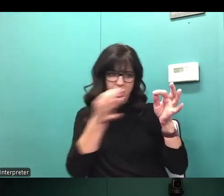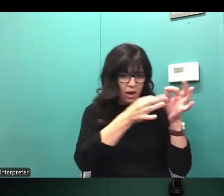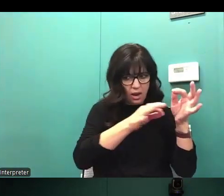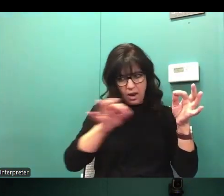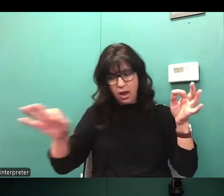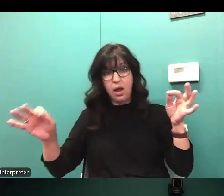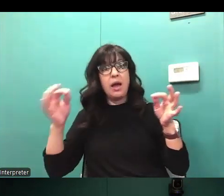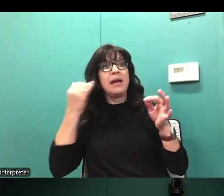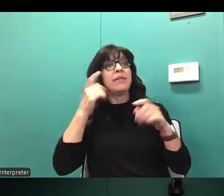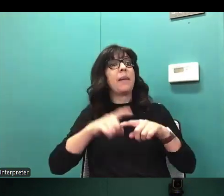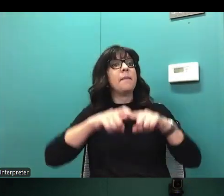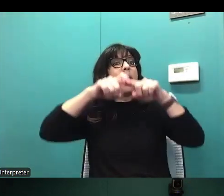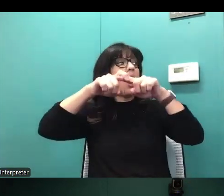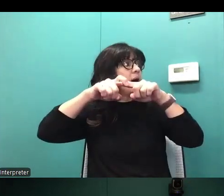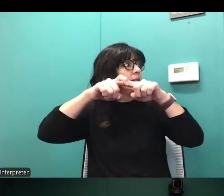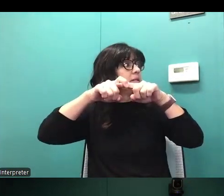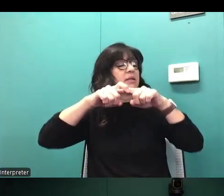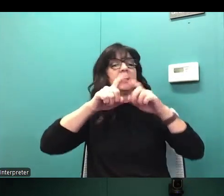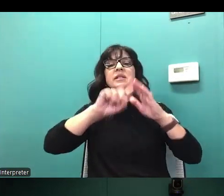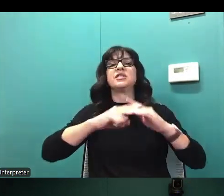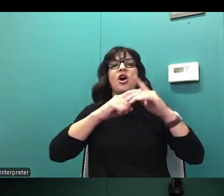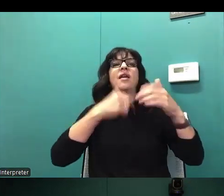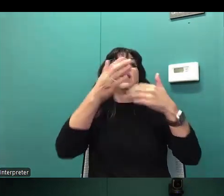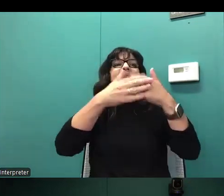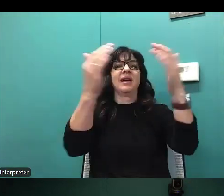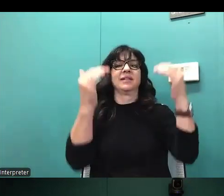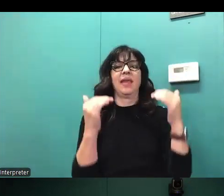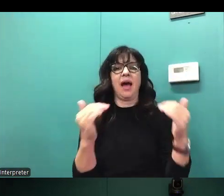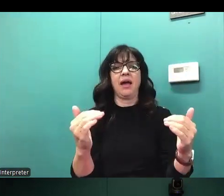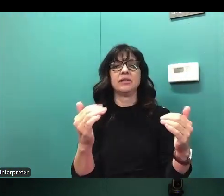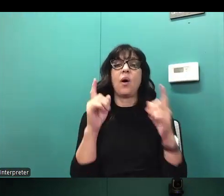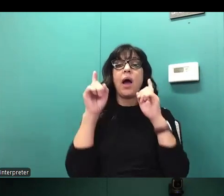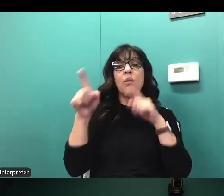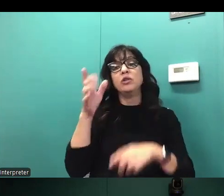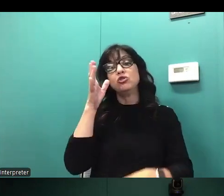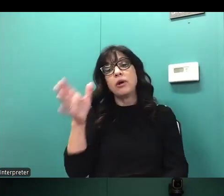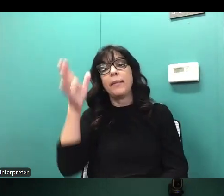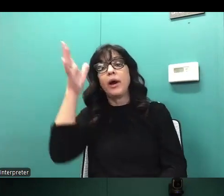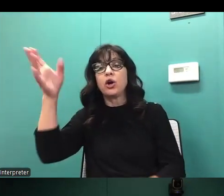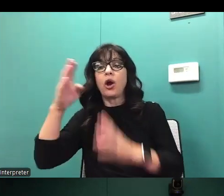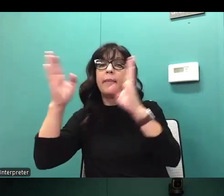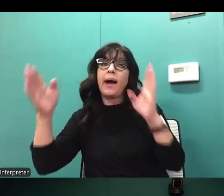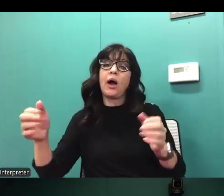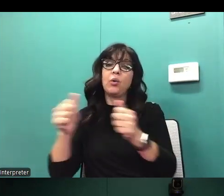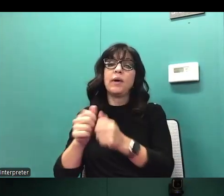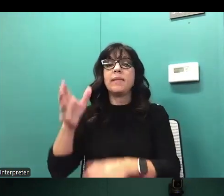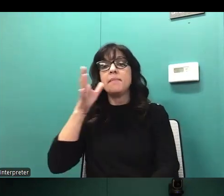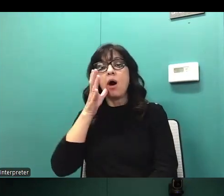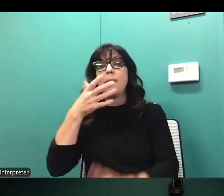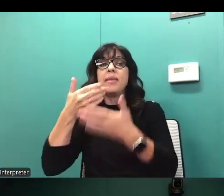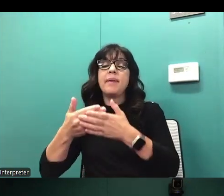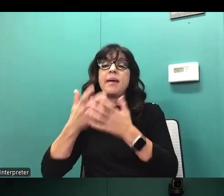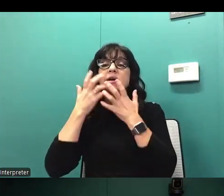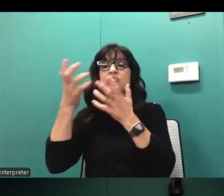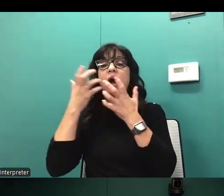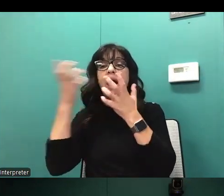they pause is when you're going to want to start the next line. So here's an example. I went to Grandma and Grandpa's house with Mom and the baby cried and I said, stop screaming. And Mom